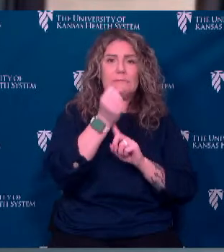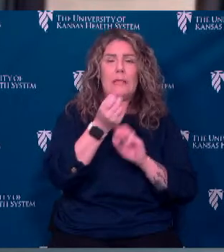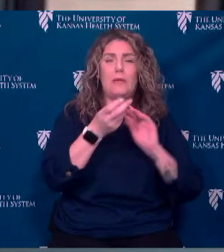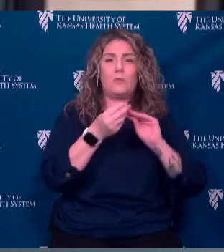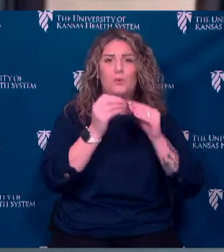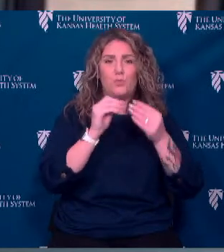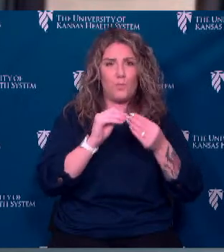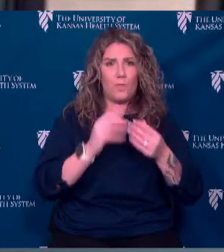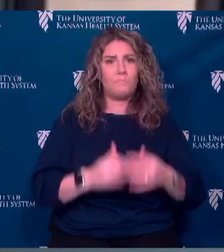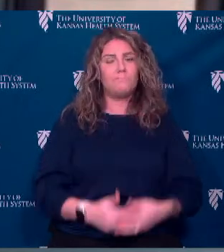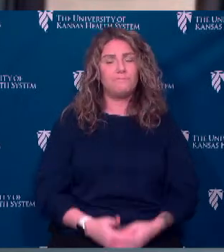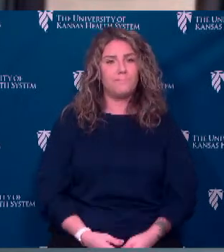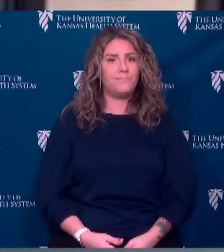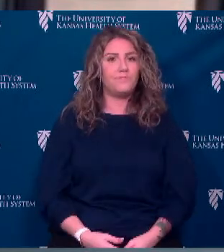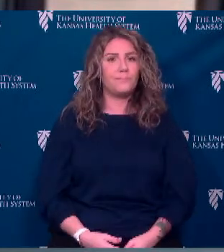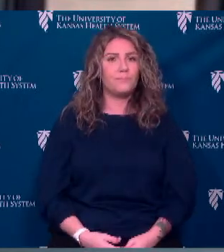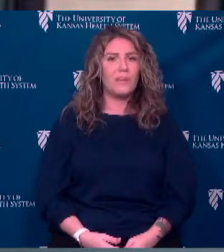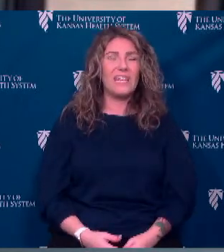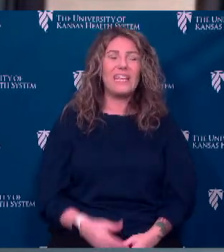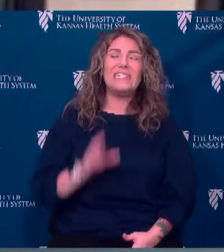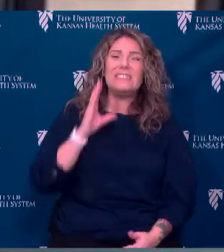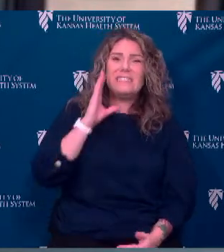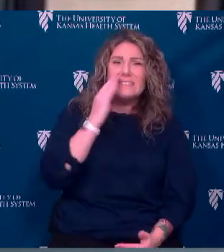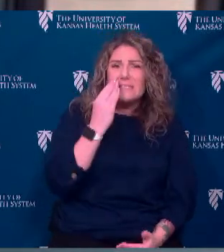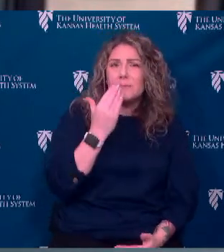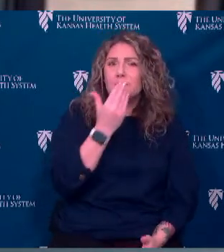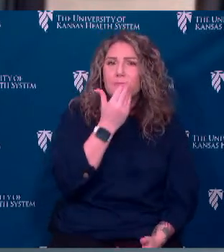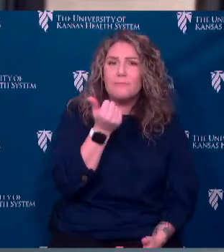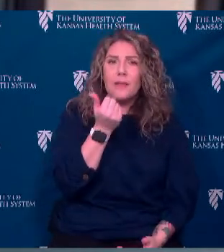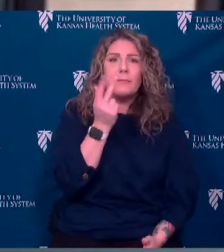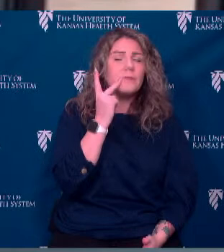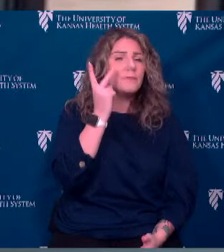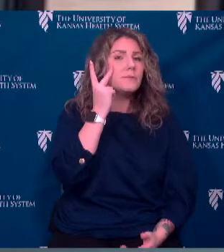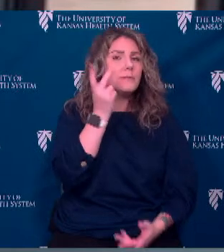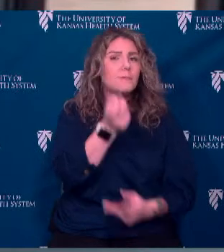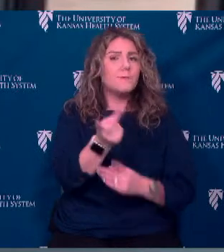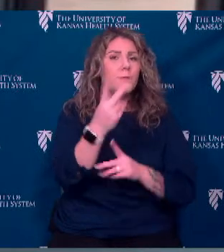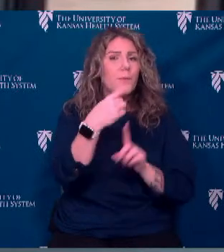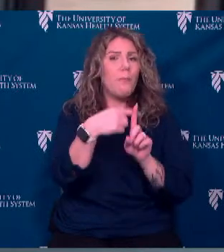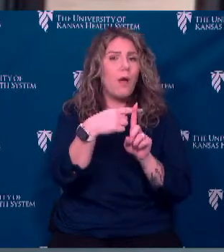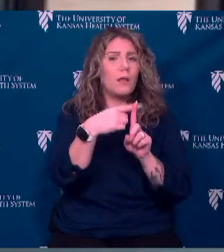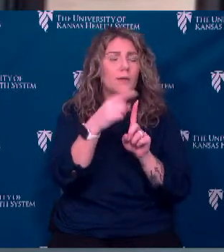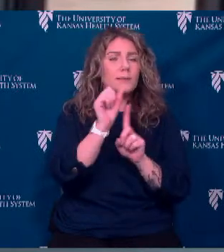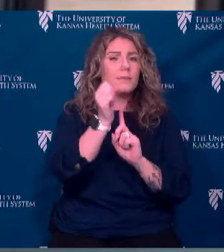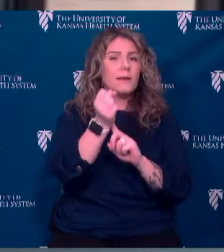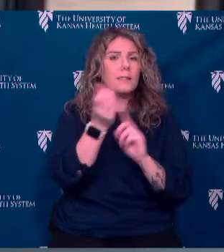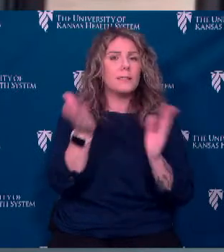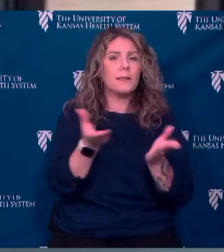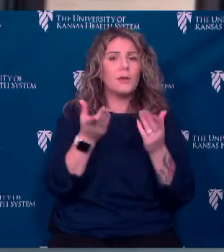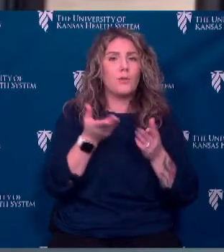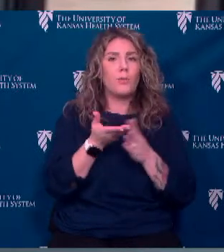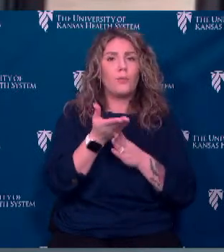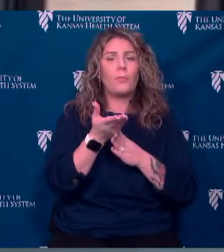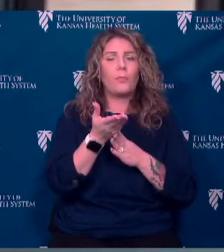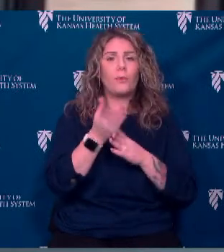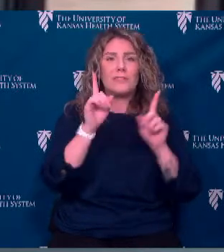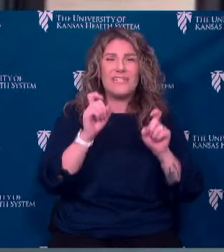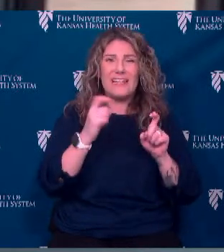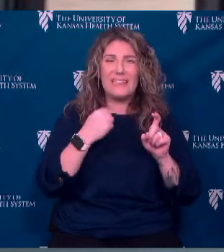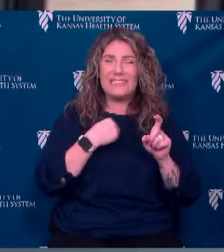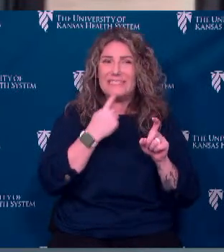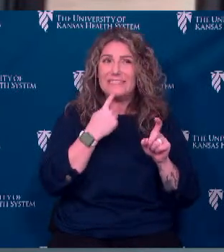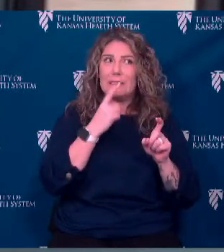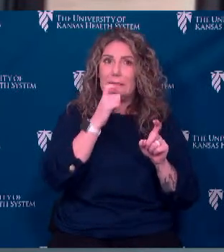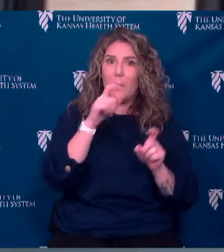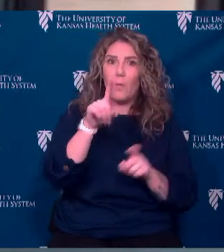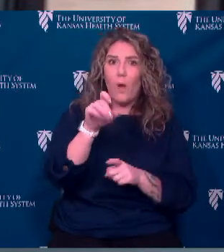It does seem better. It looks like we're seeing fewer positive cases here through our testing. The reason I say I'm not 100% sure